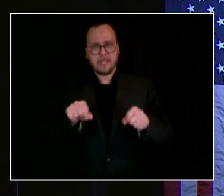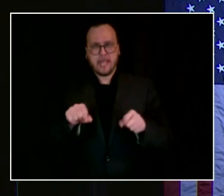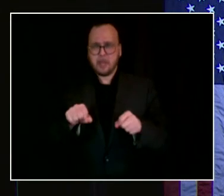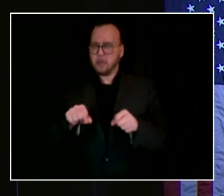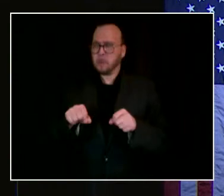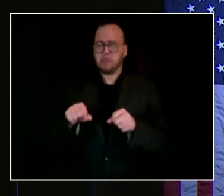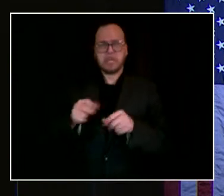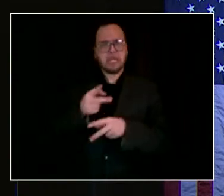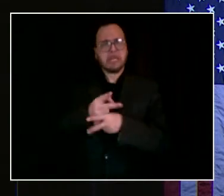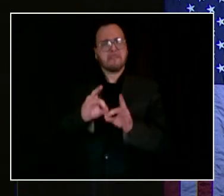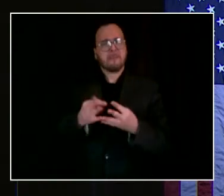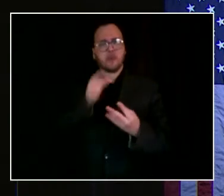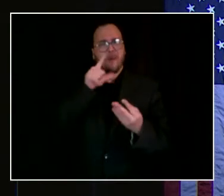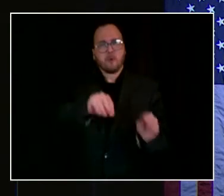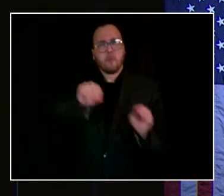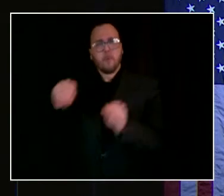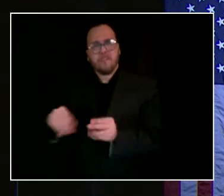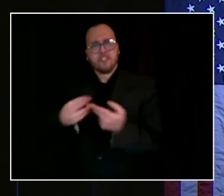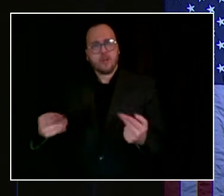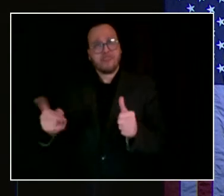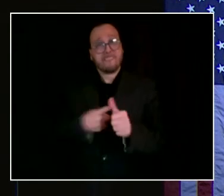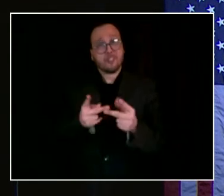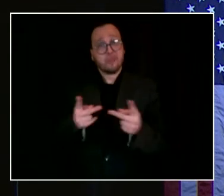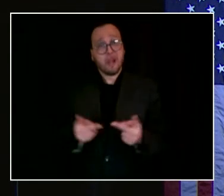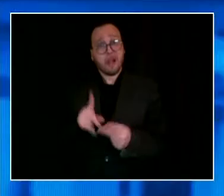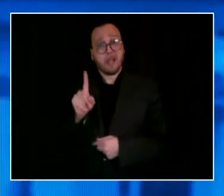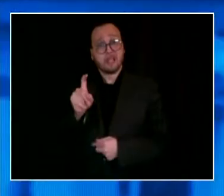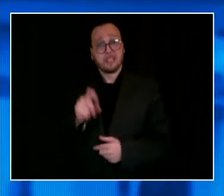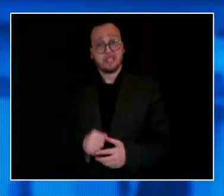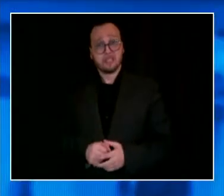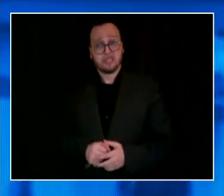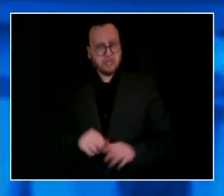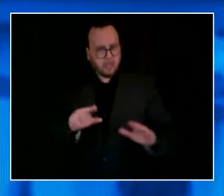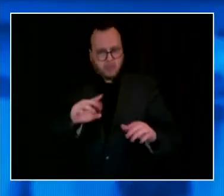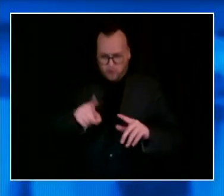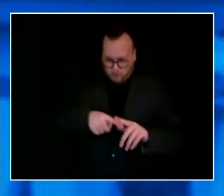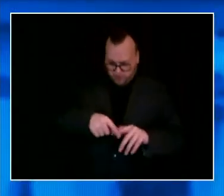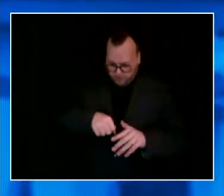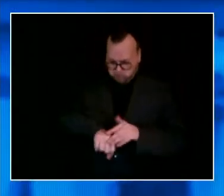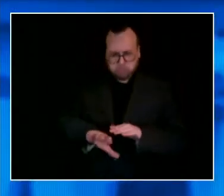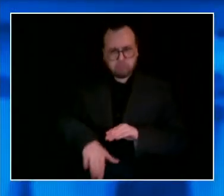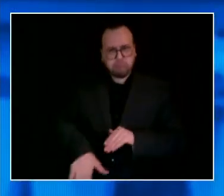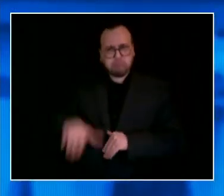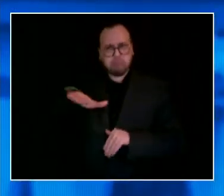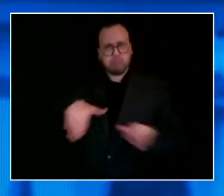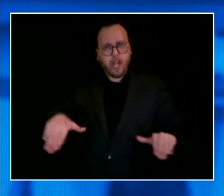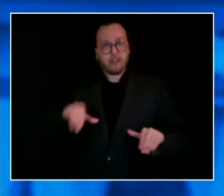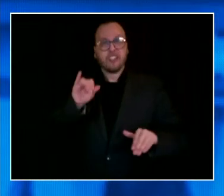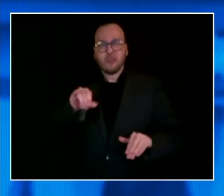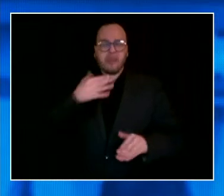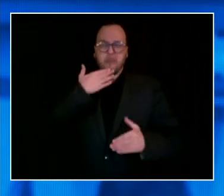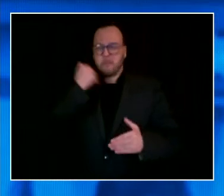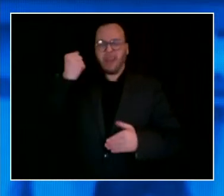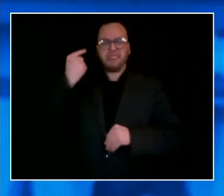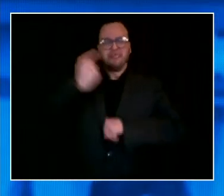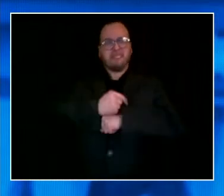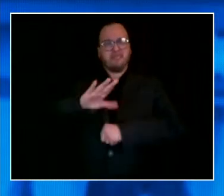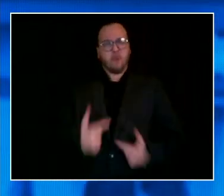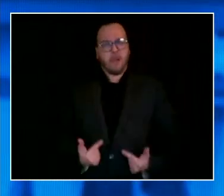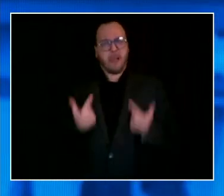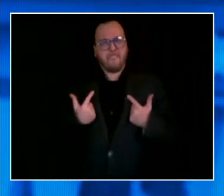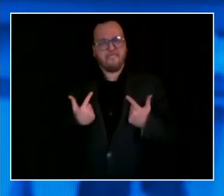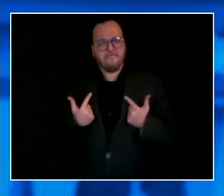in the first place? Having a child should be the greatest day of your life. It was for